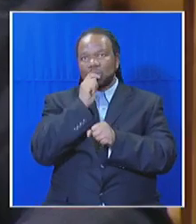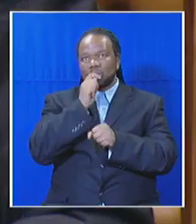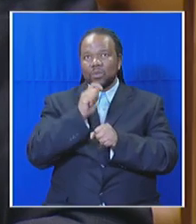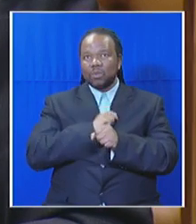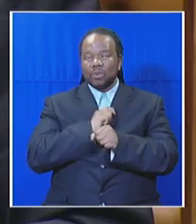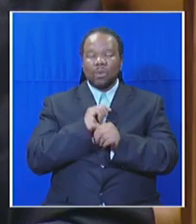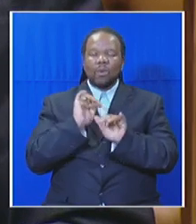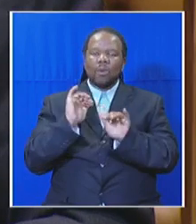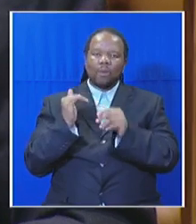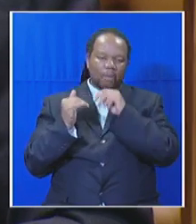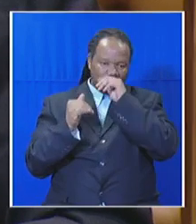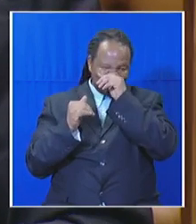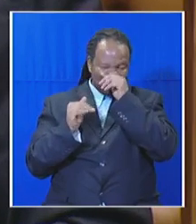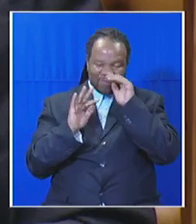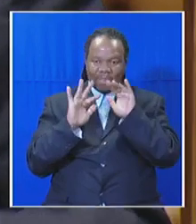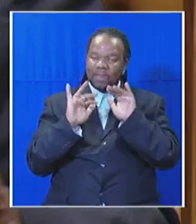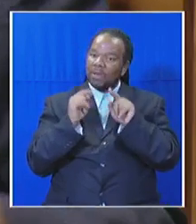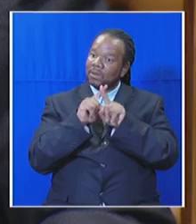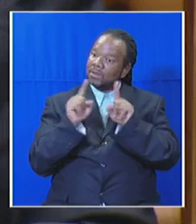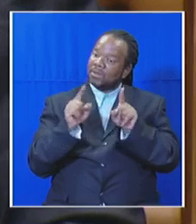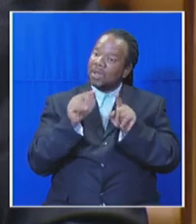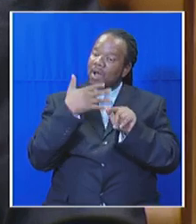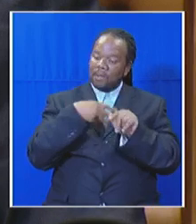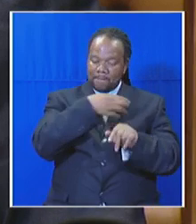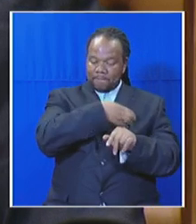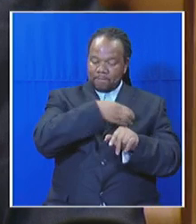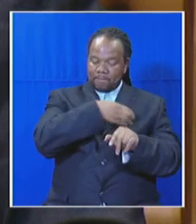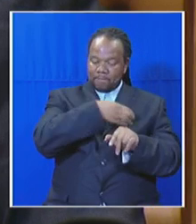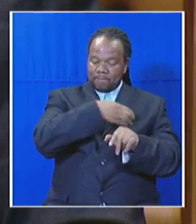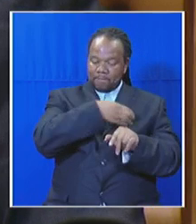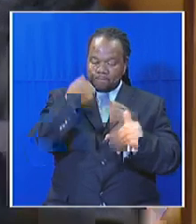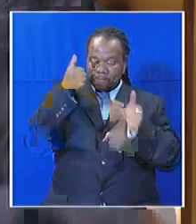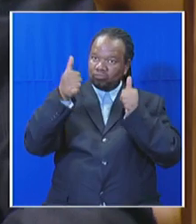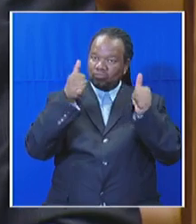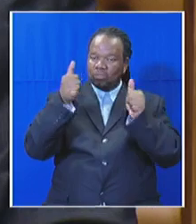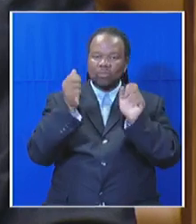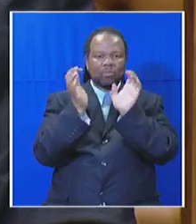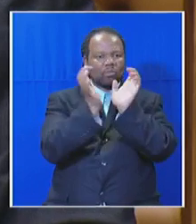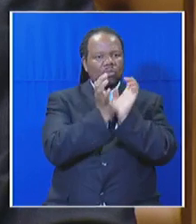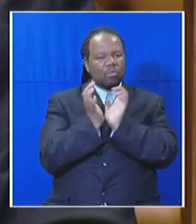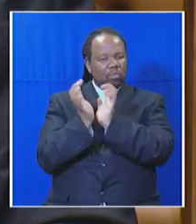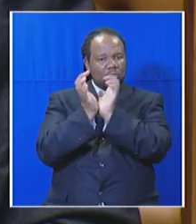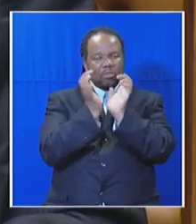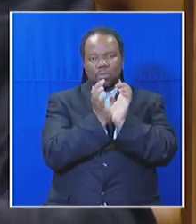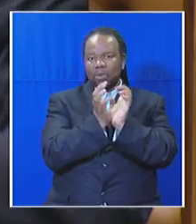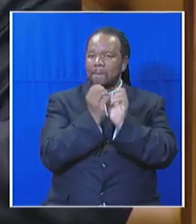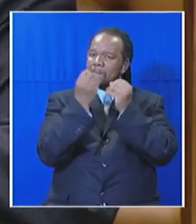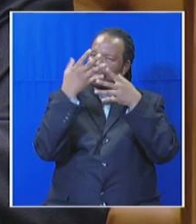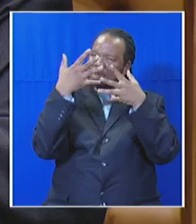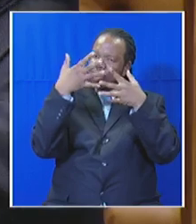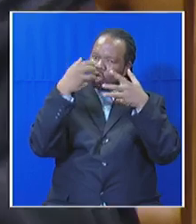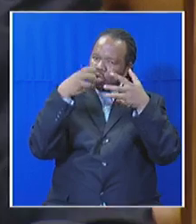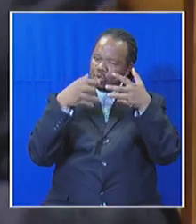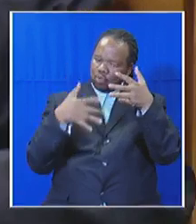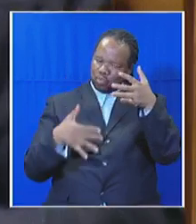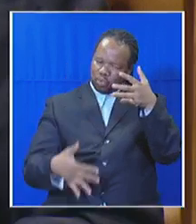engaged with other leaders in the continent discussing these issues. Many, many other issues. So